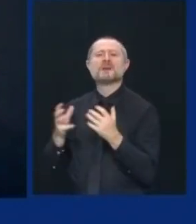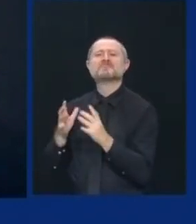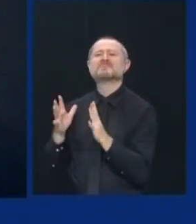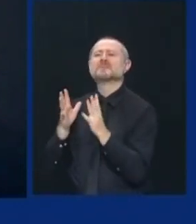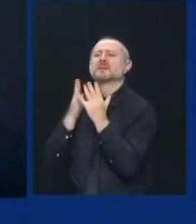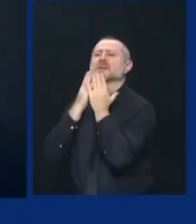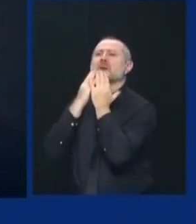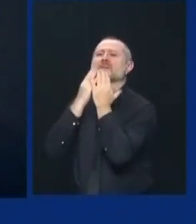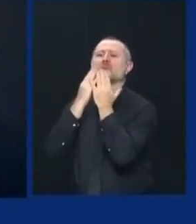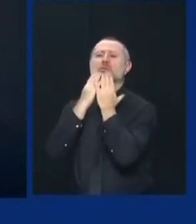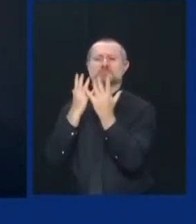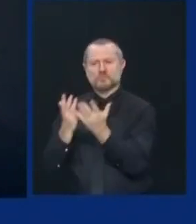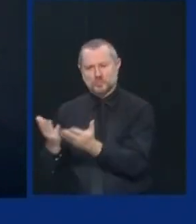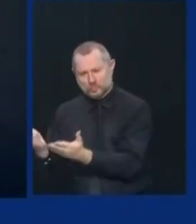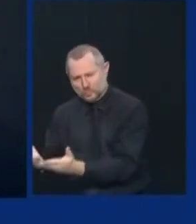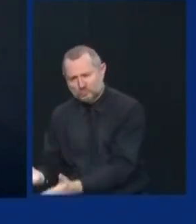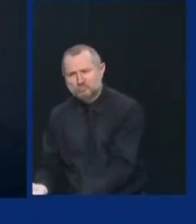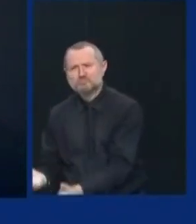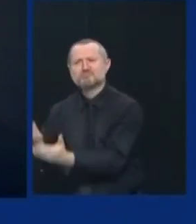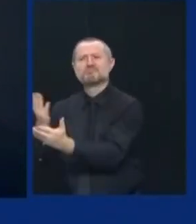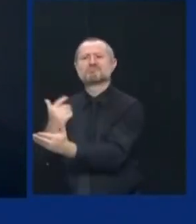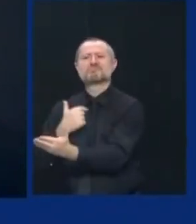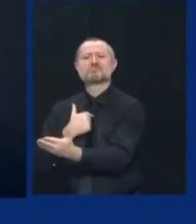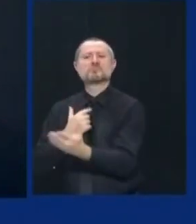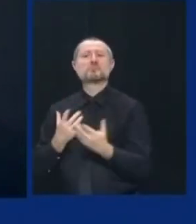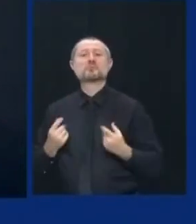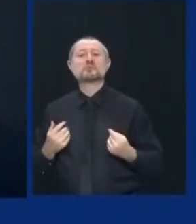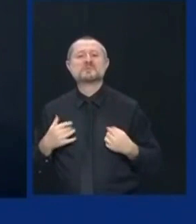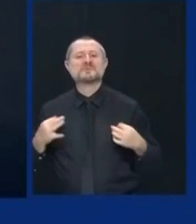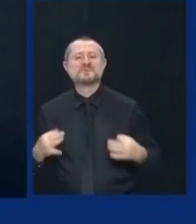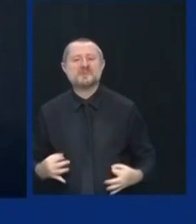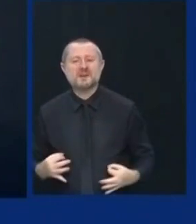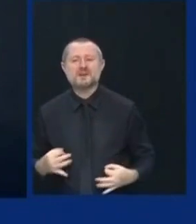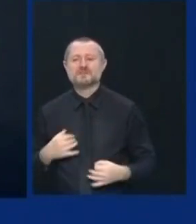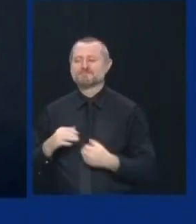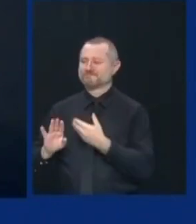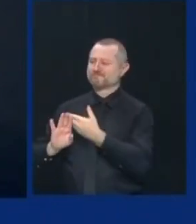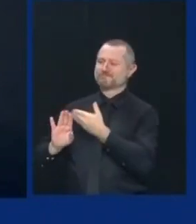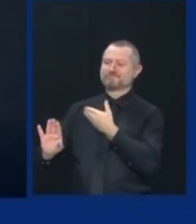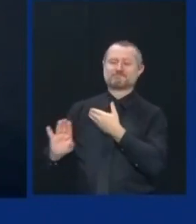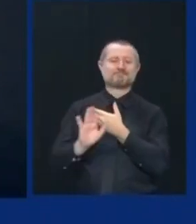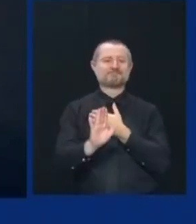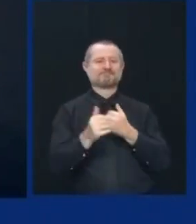you, that I'm not going to see you.